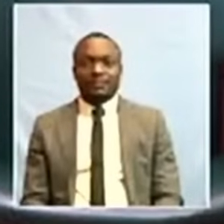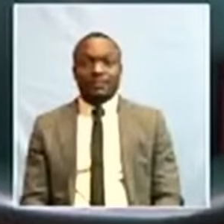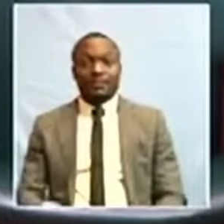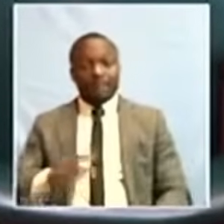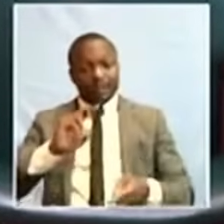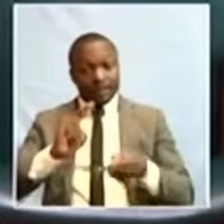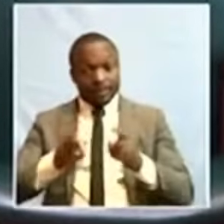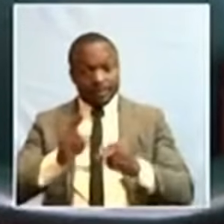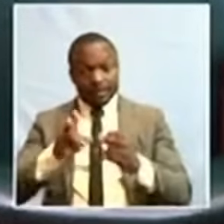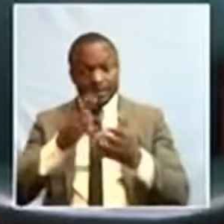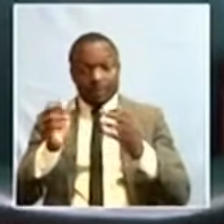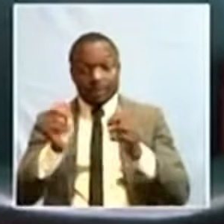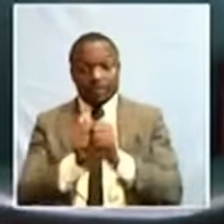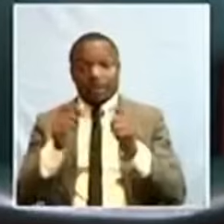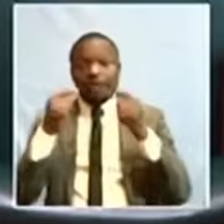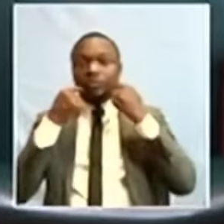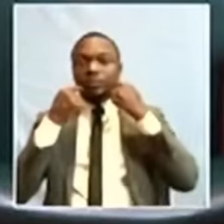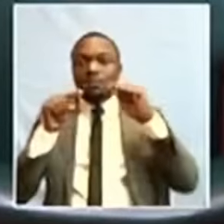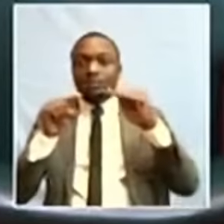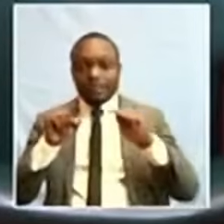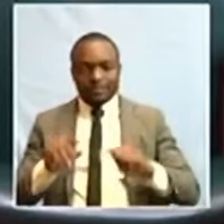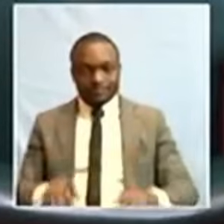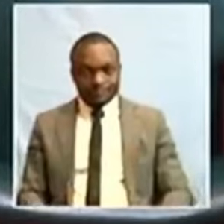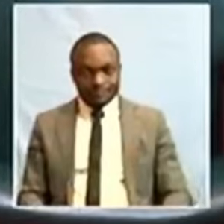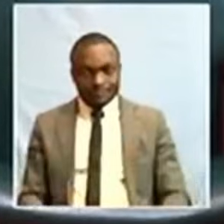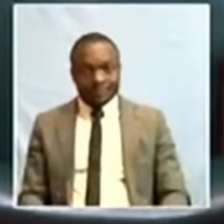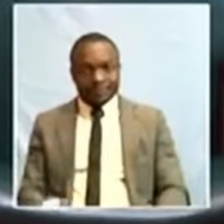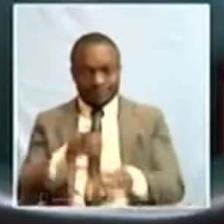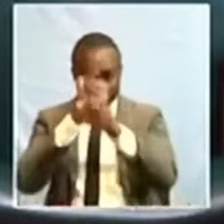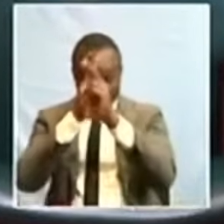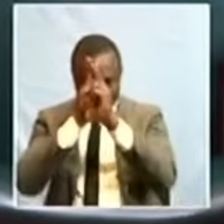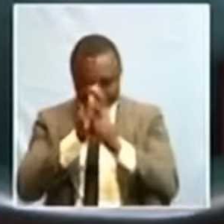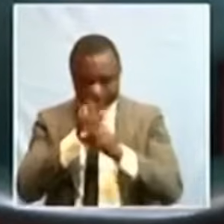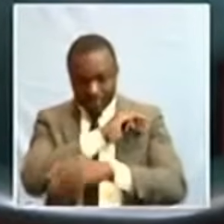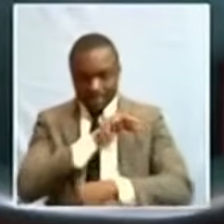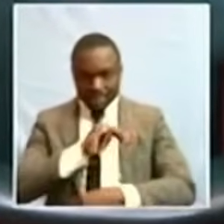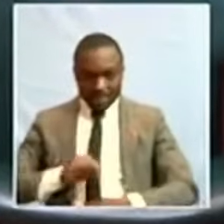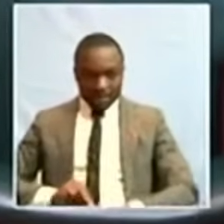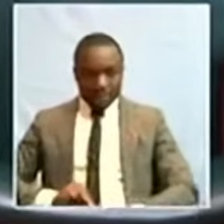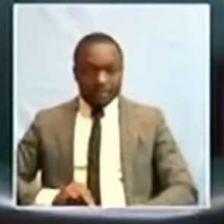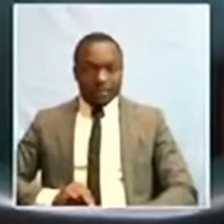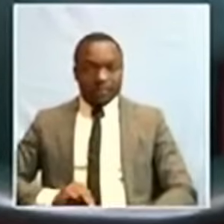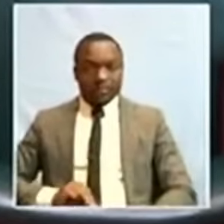Urgent matters without notice. Honorable member for Chairman,